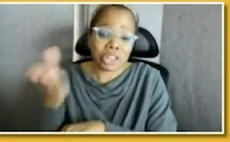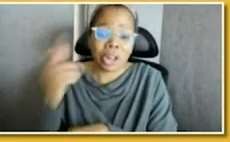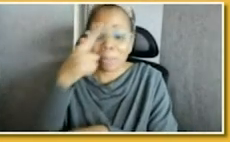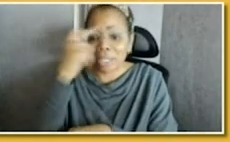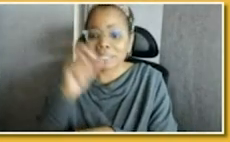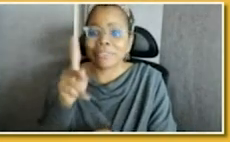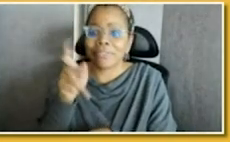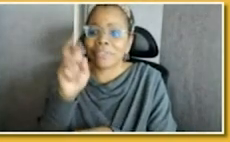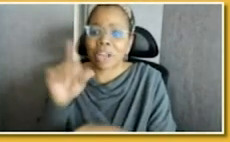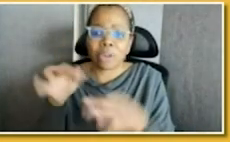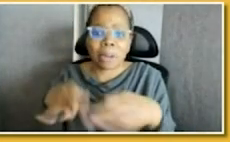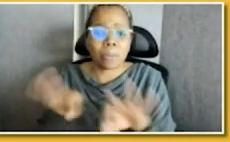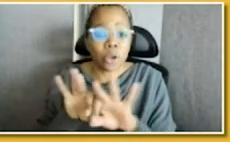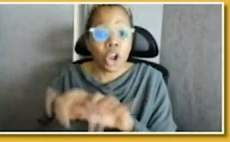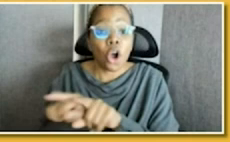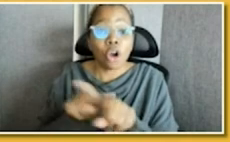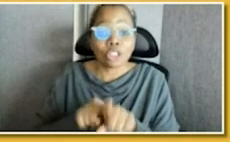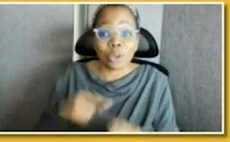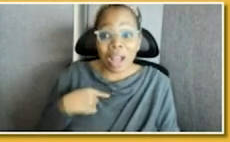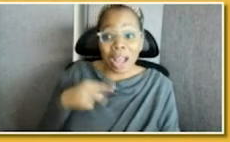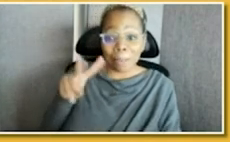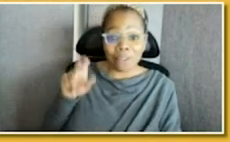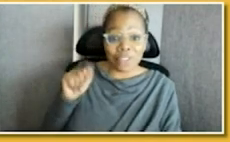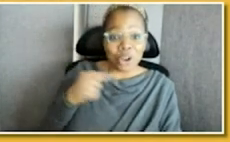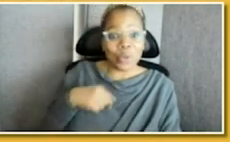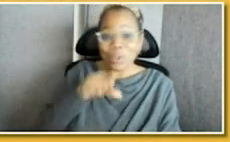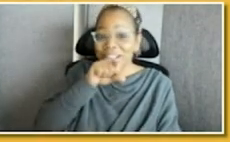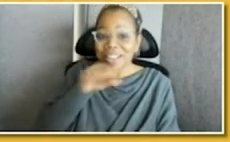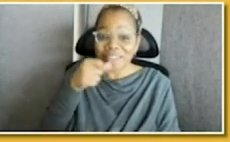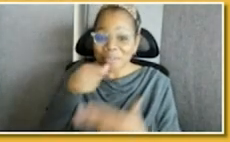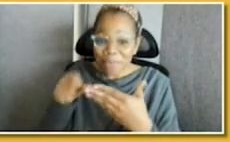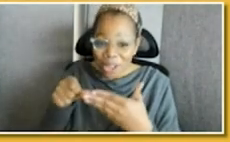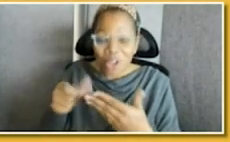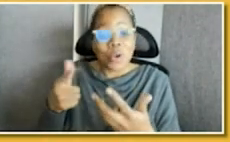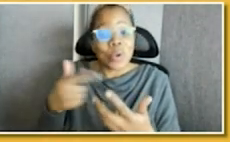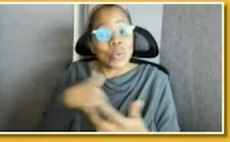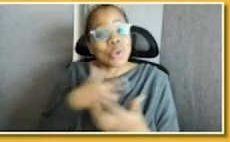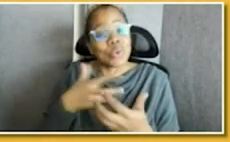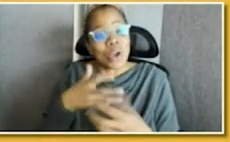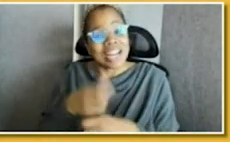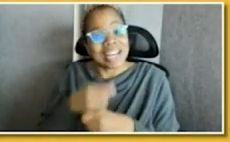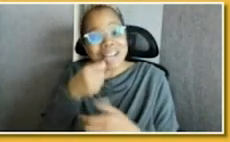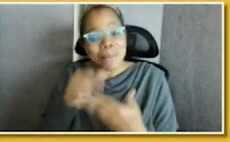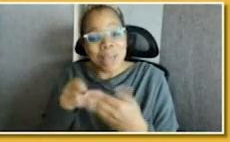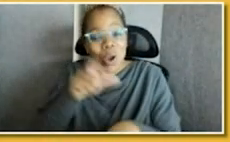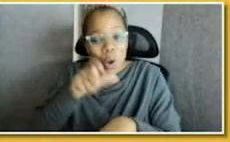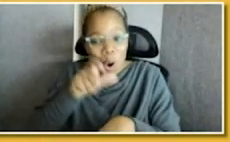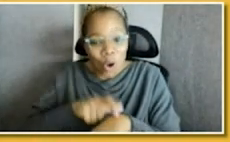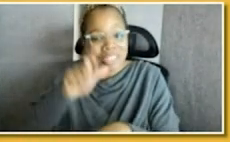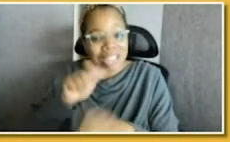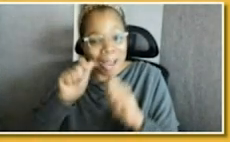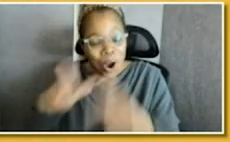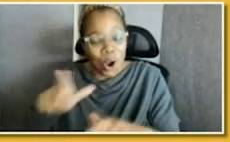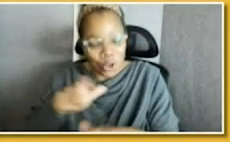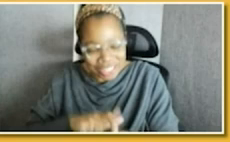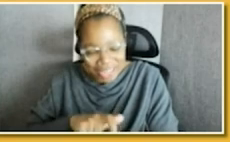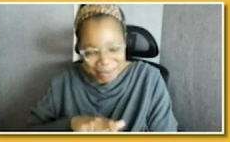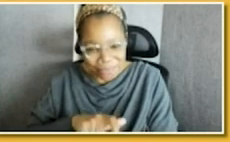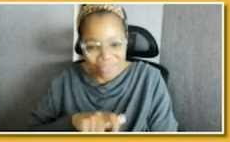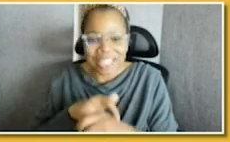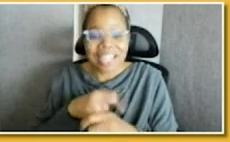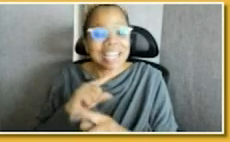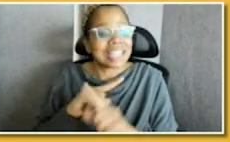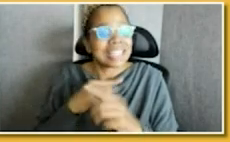veteran, we love mail and we want to get our mail on time, all the time, anywhere we are, especially in